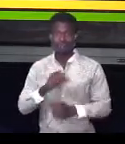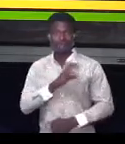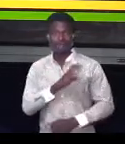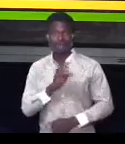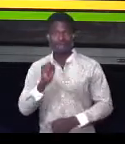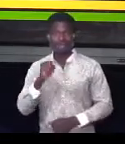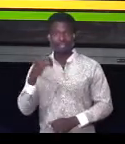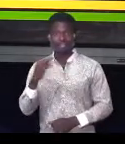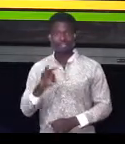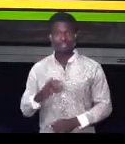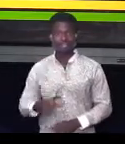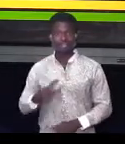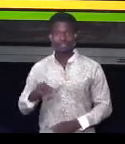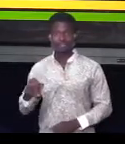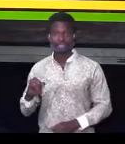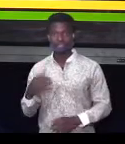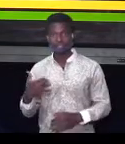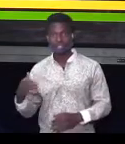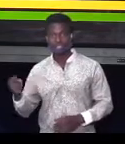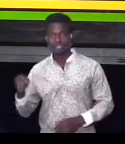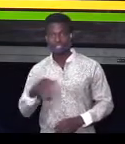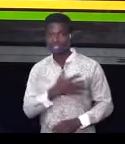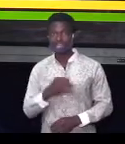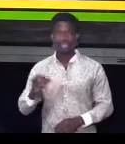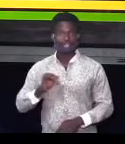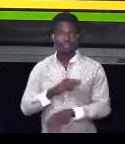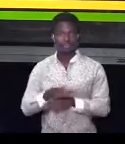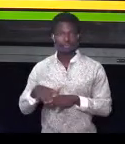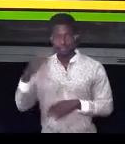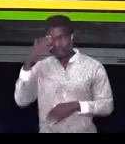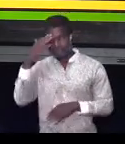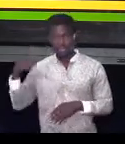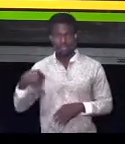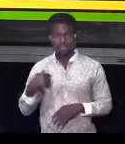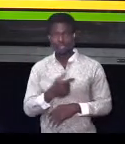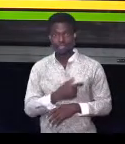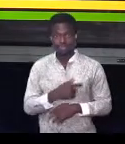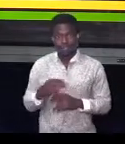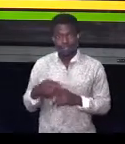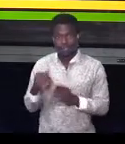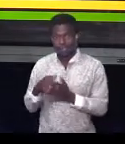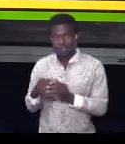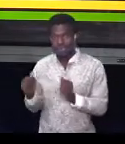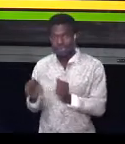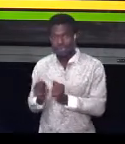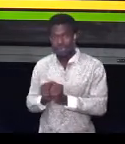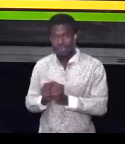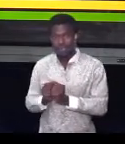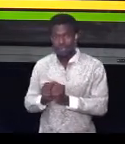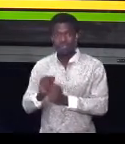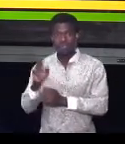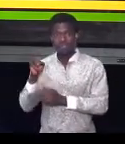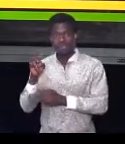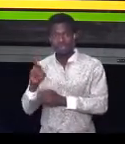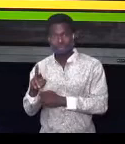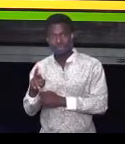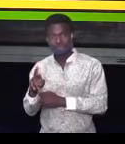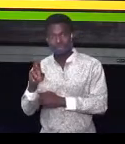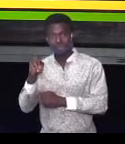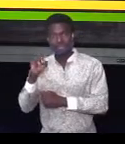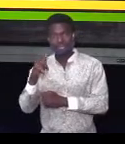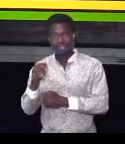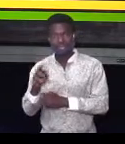the characteristics of living things. And don't forget, we abbreviated it with Mr. Niger